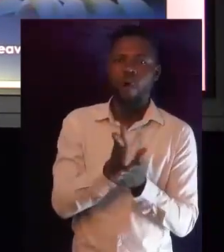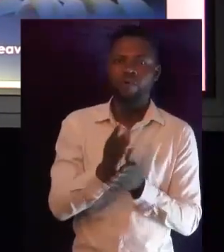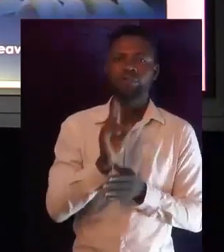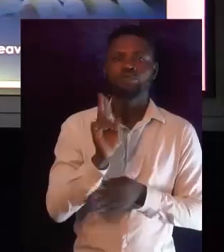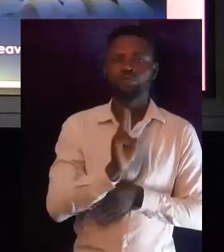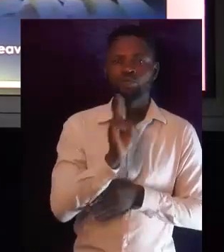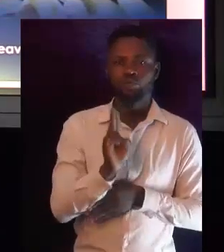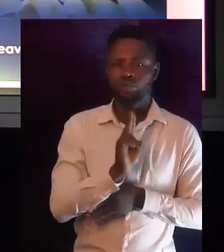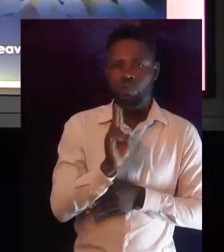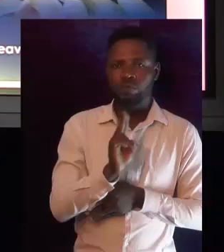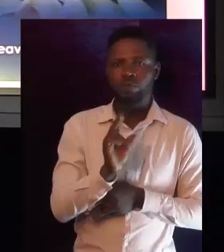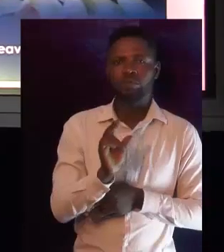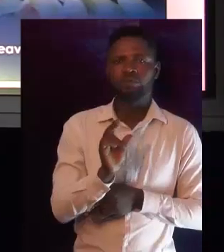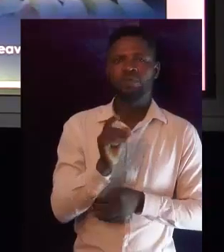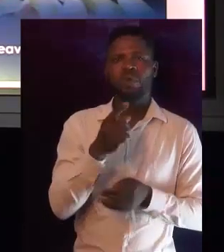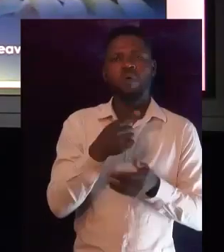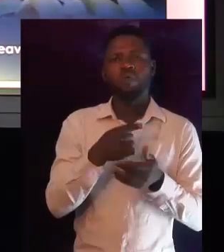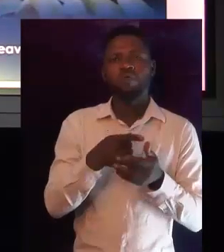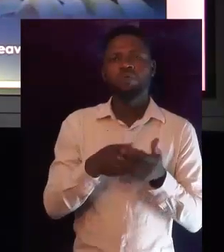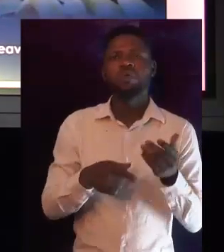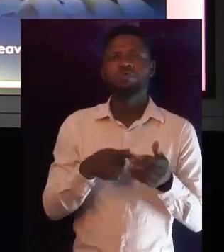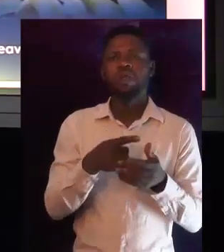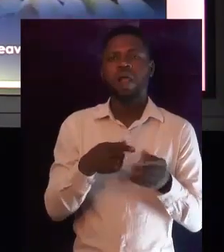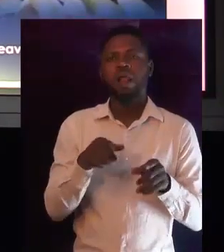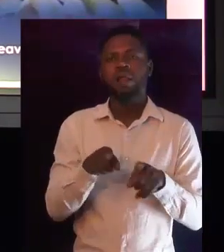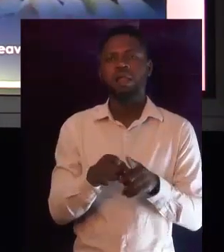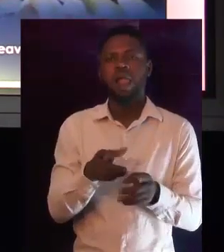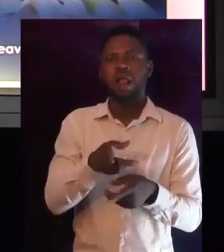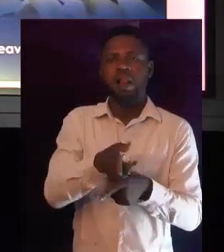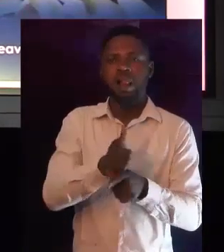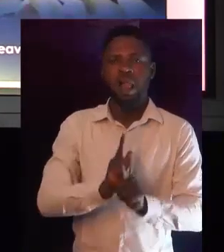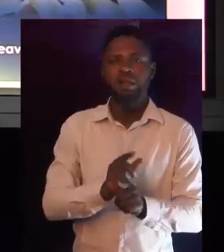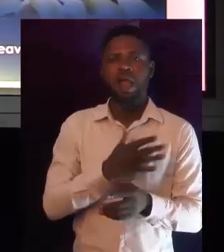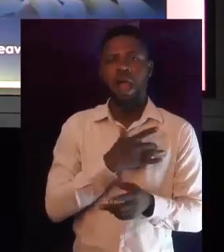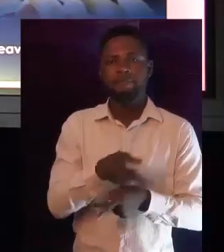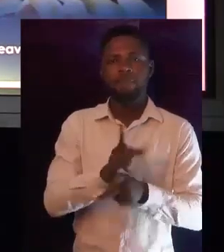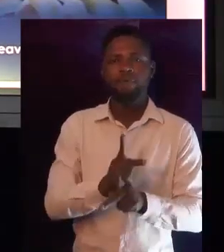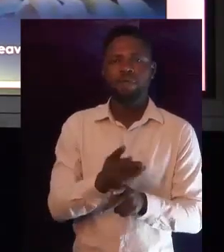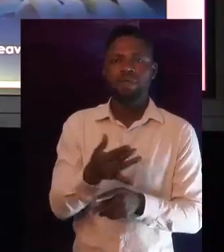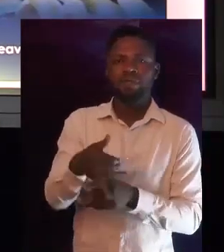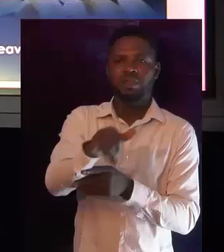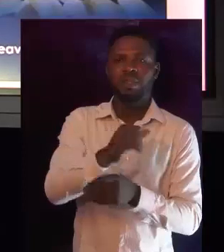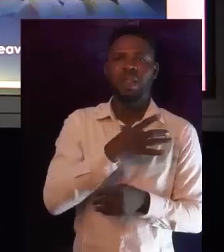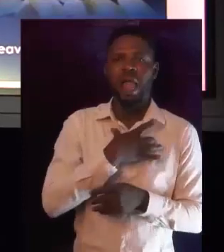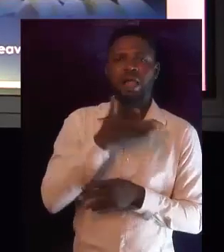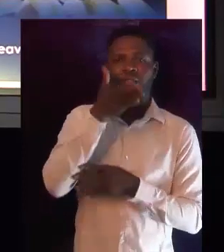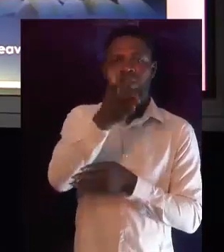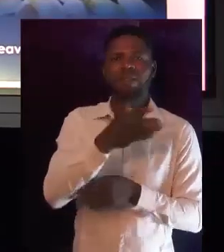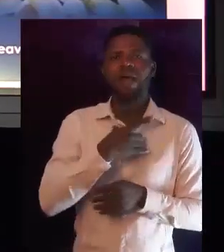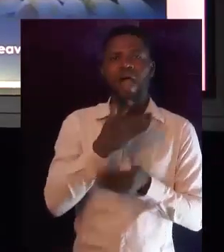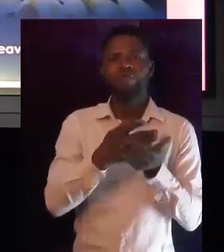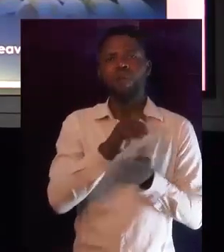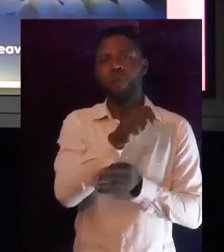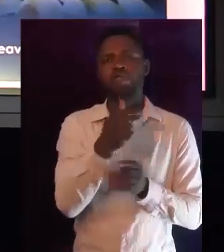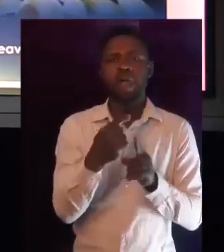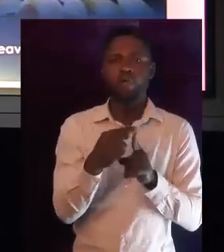the correct usage. Words like lend and borrow, they and their,